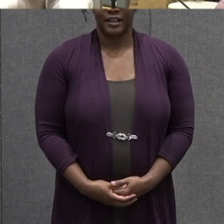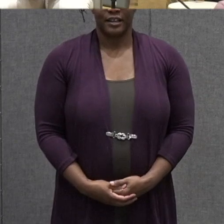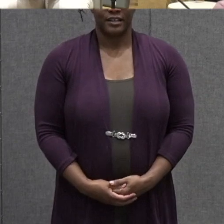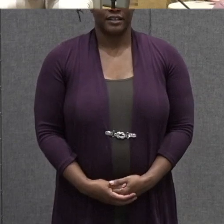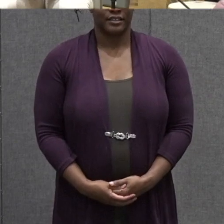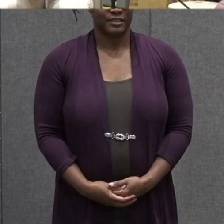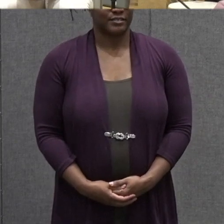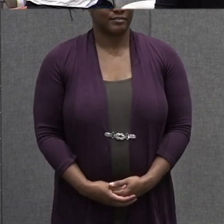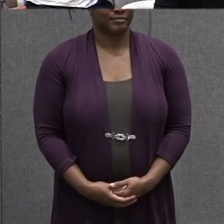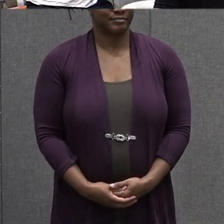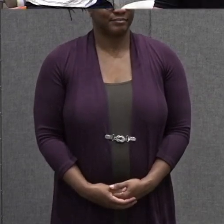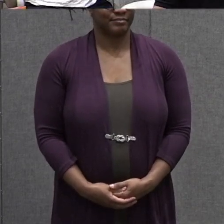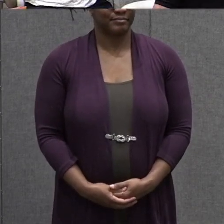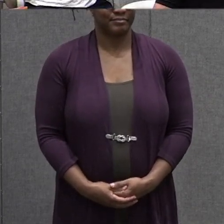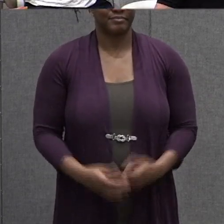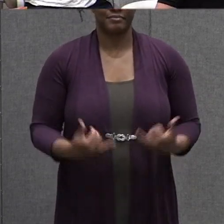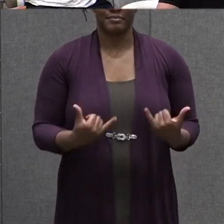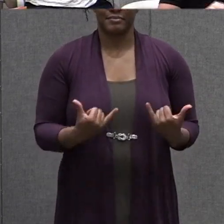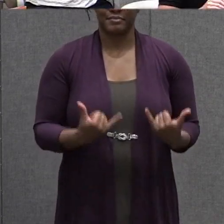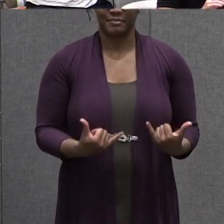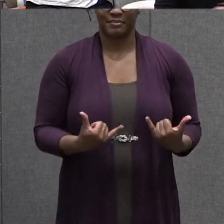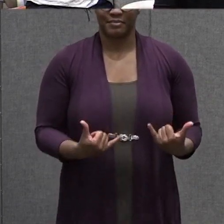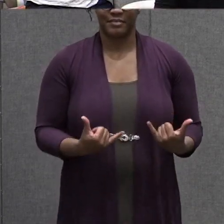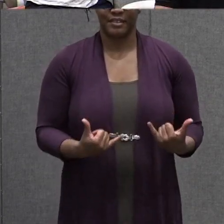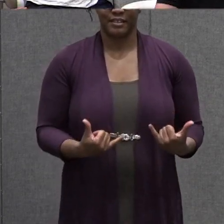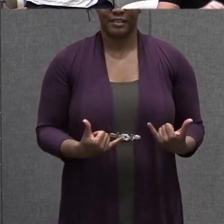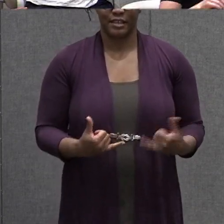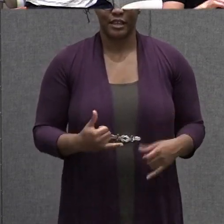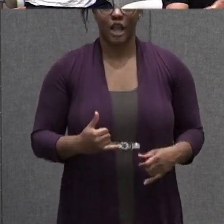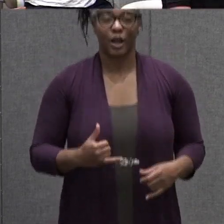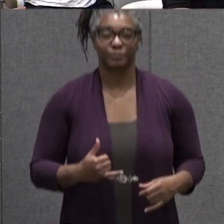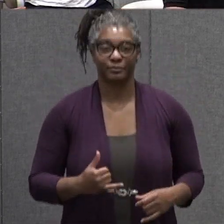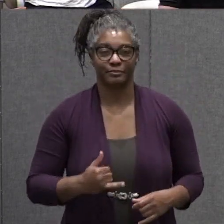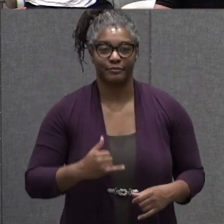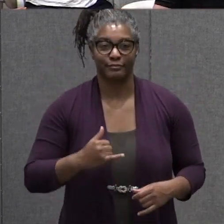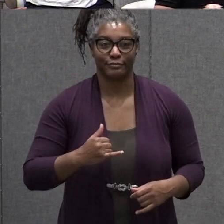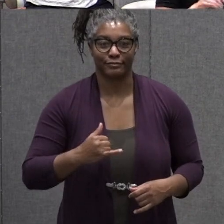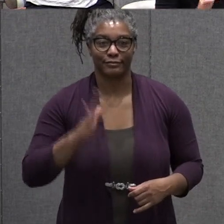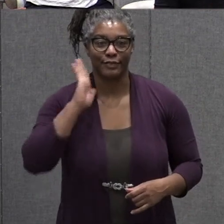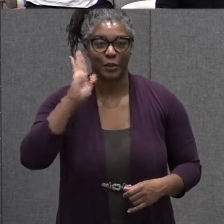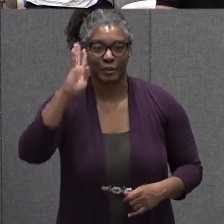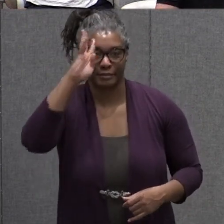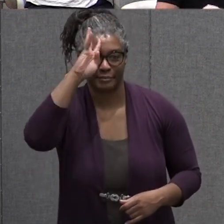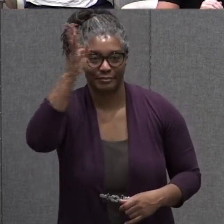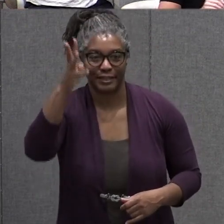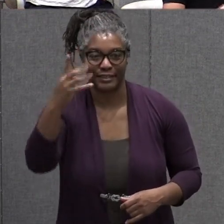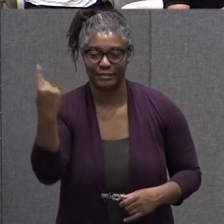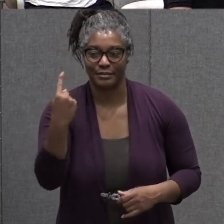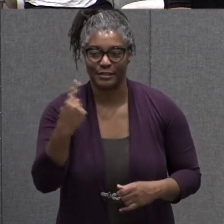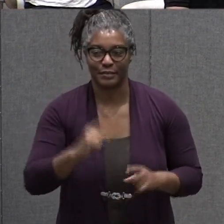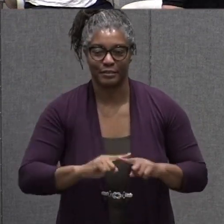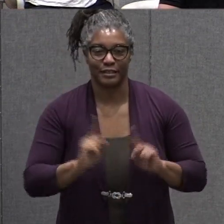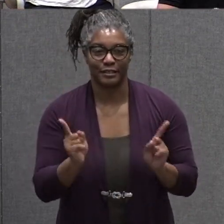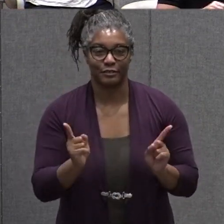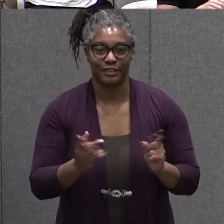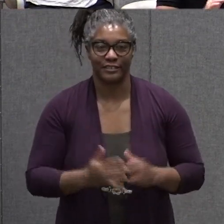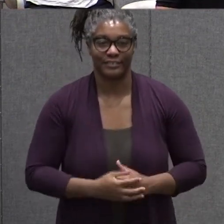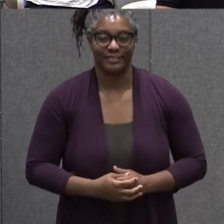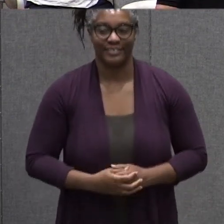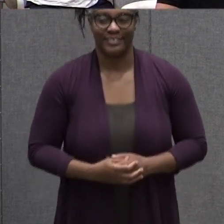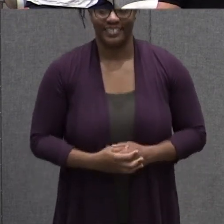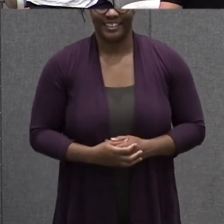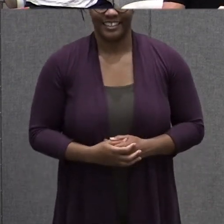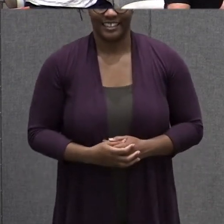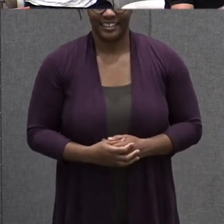This time, I'm going to make up something different. So you can make up something different too, okay? Here we go.